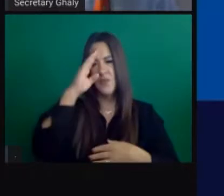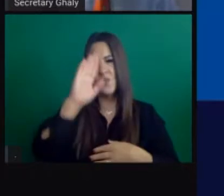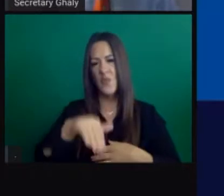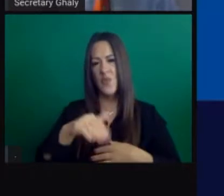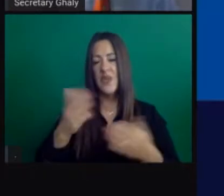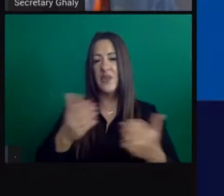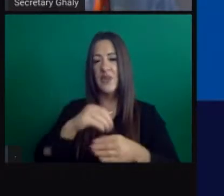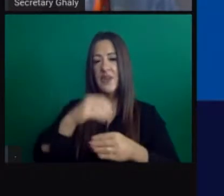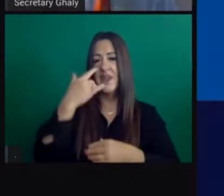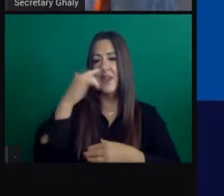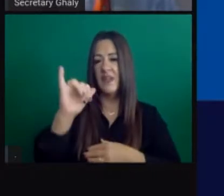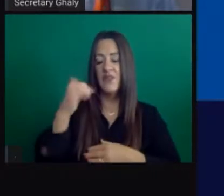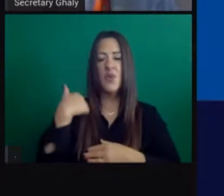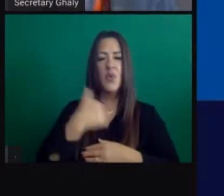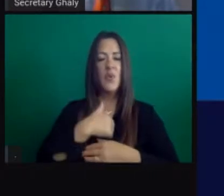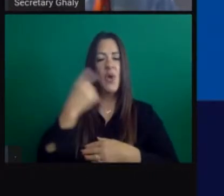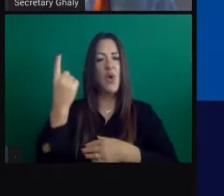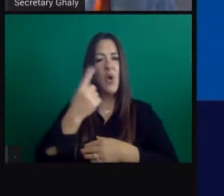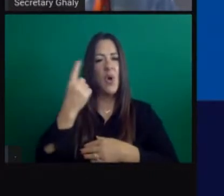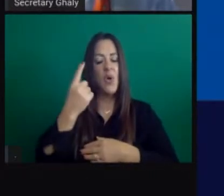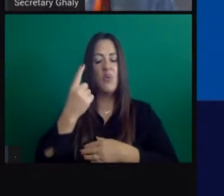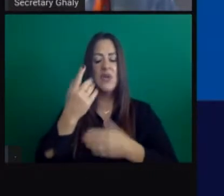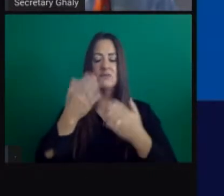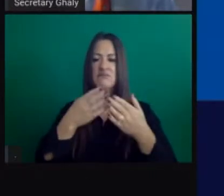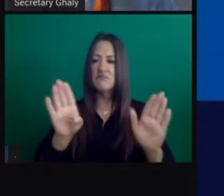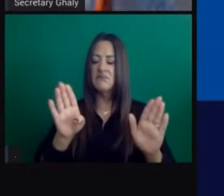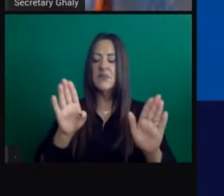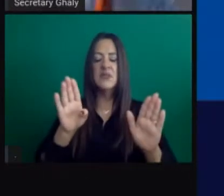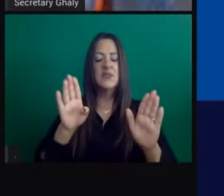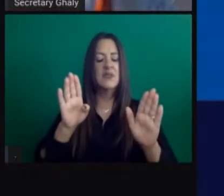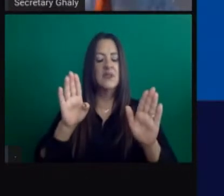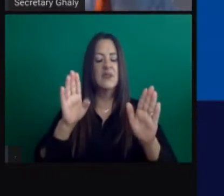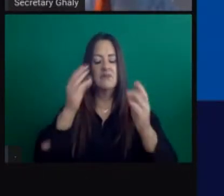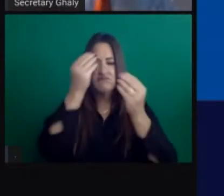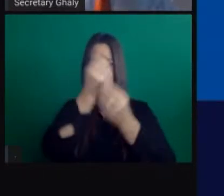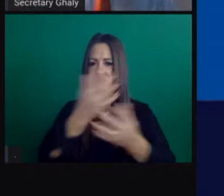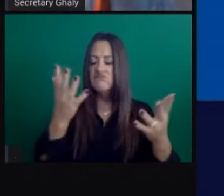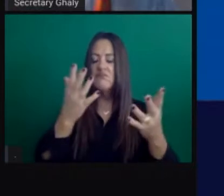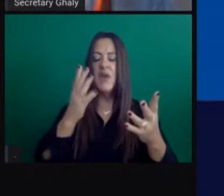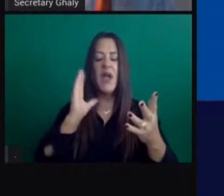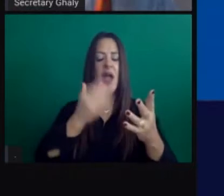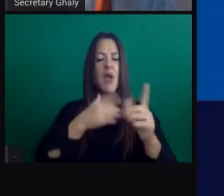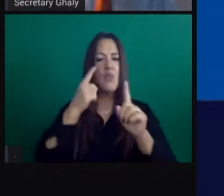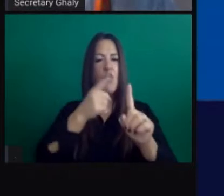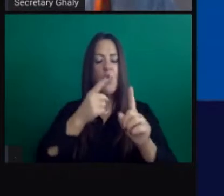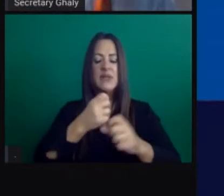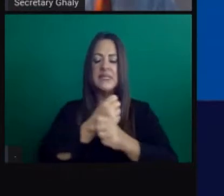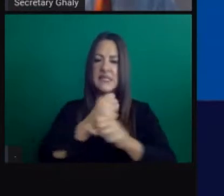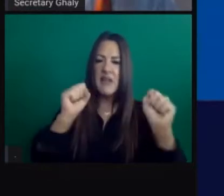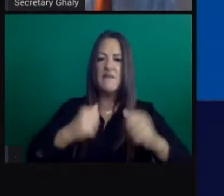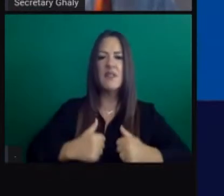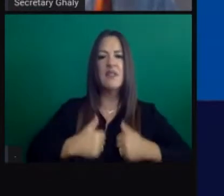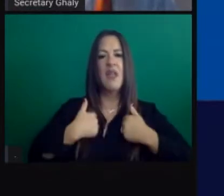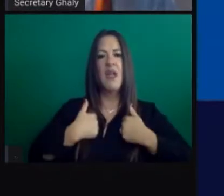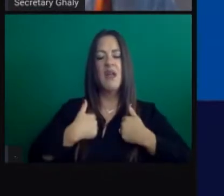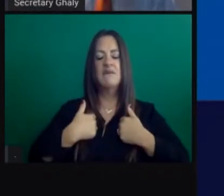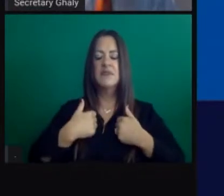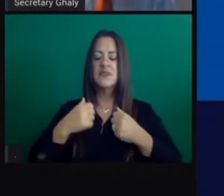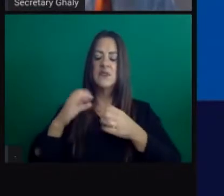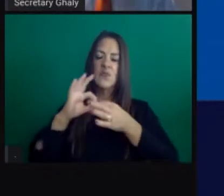led with a public health view to saving lives. We continue to do that in the decisions around this